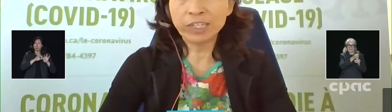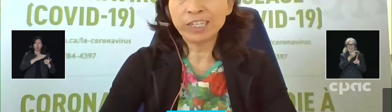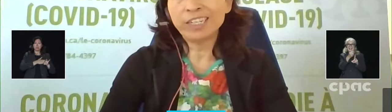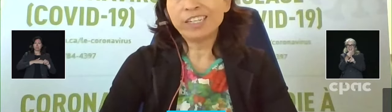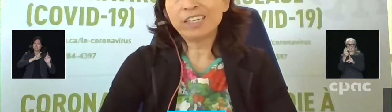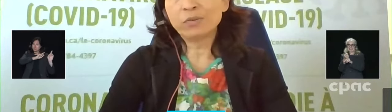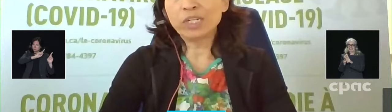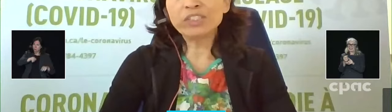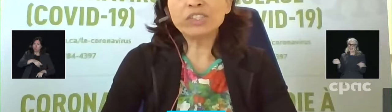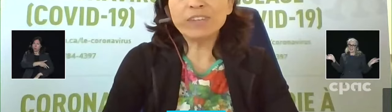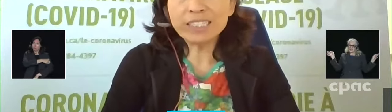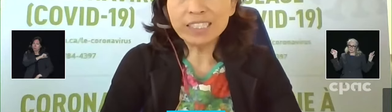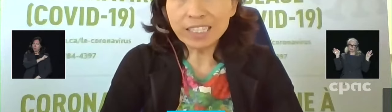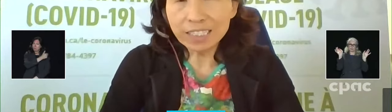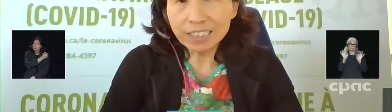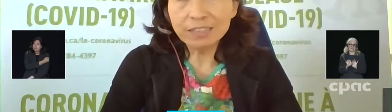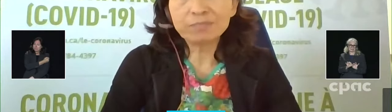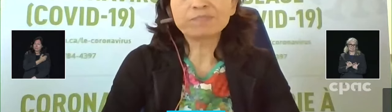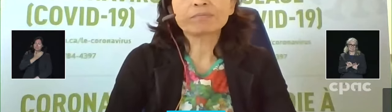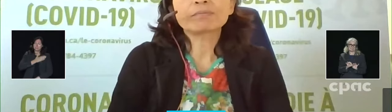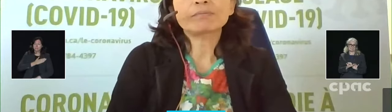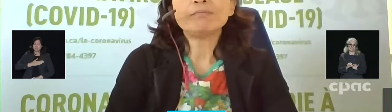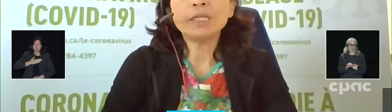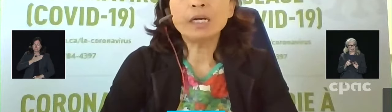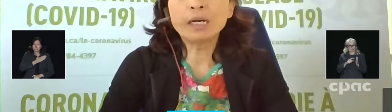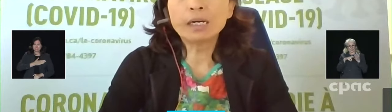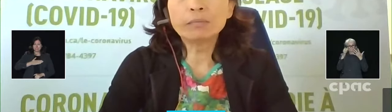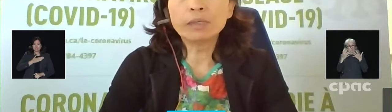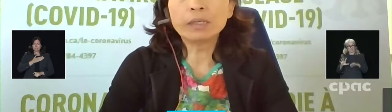and do. Once you're vaccinated,